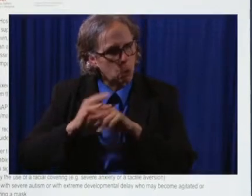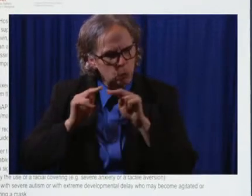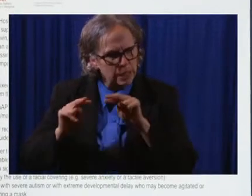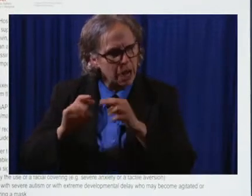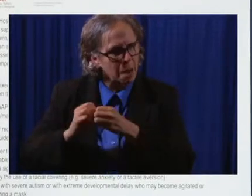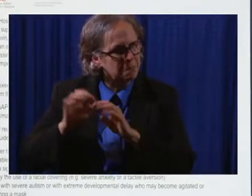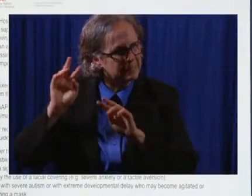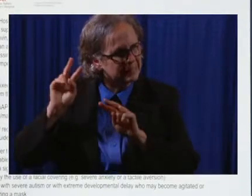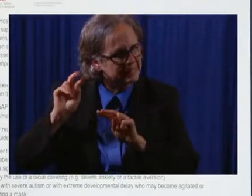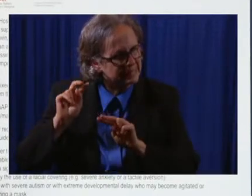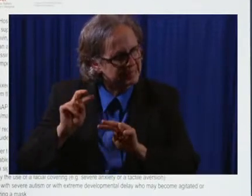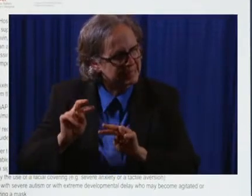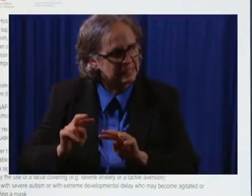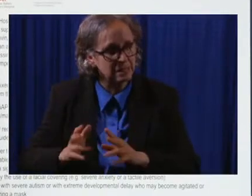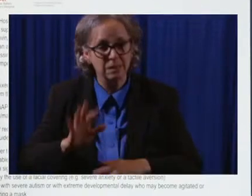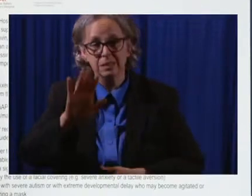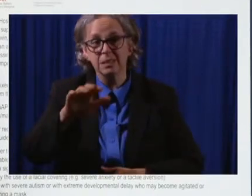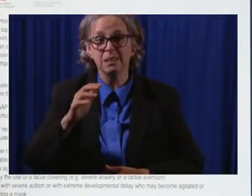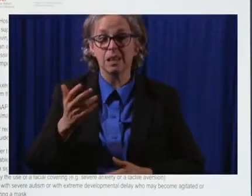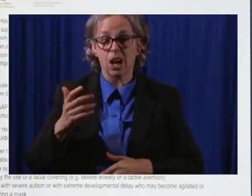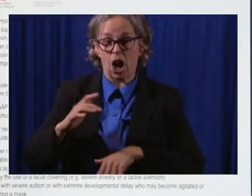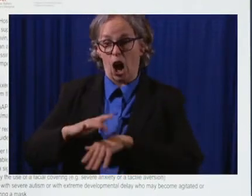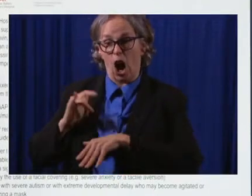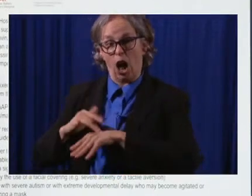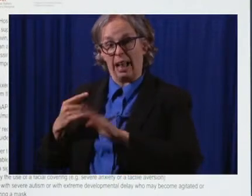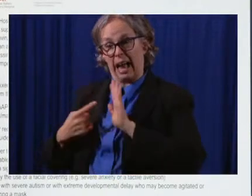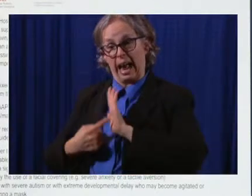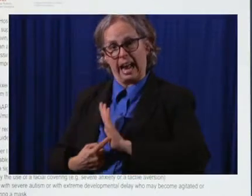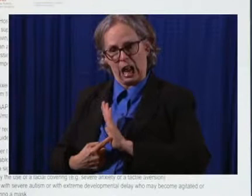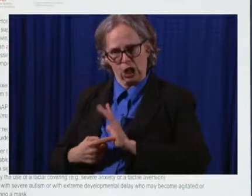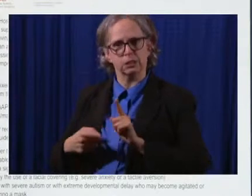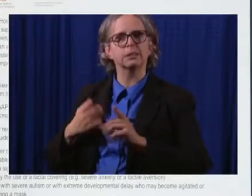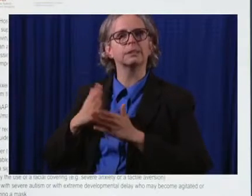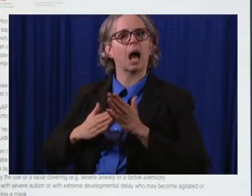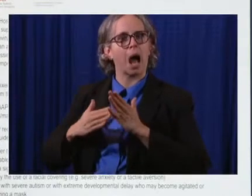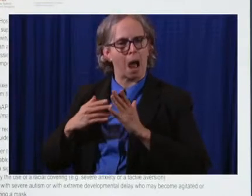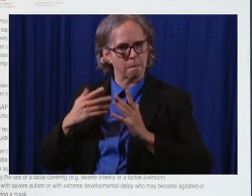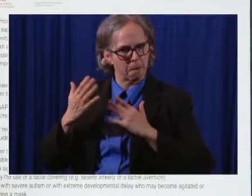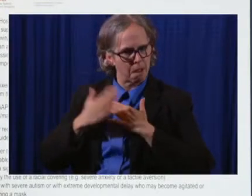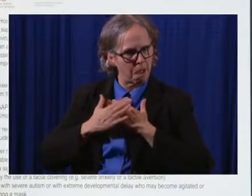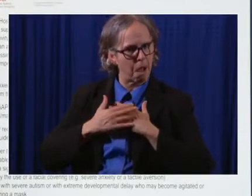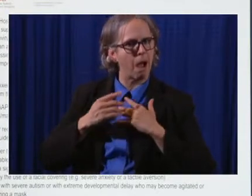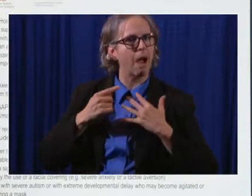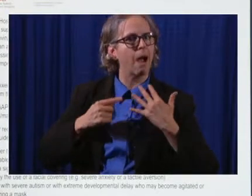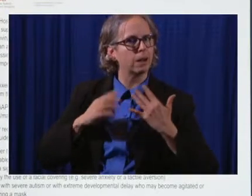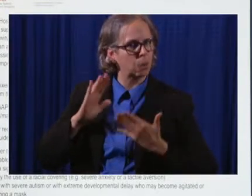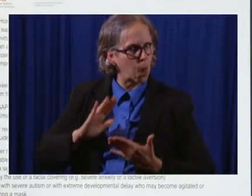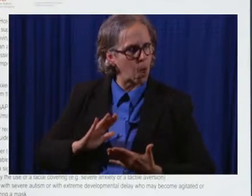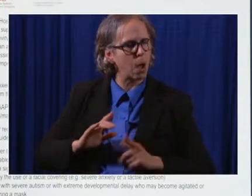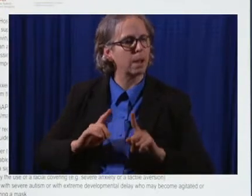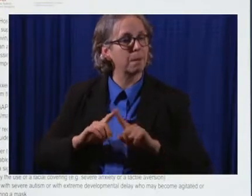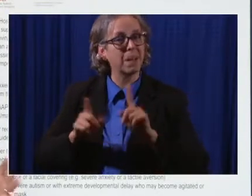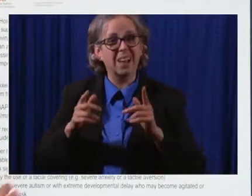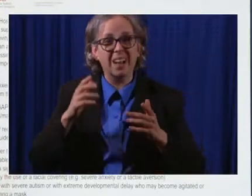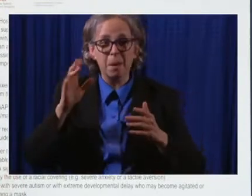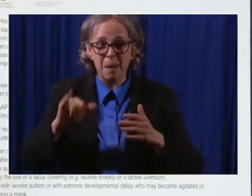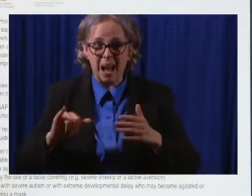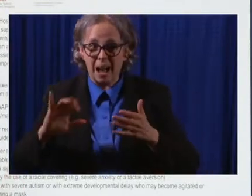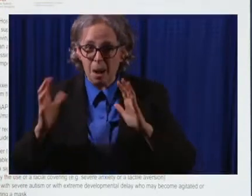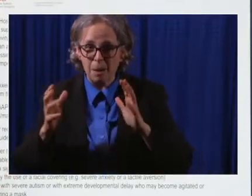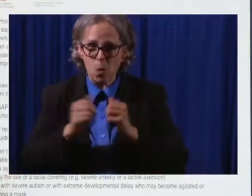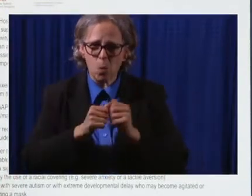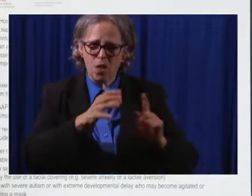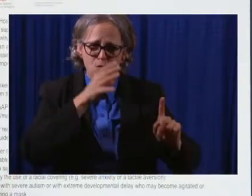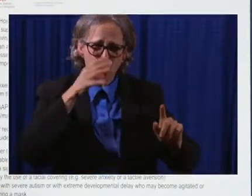early indicators go down. The other side of that is we're seeing spread out into our rural areas. We're seeing spread virtually throughout the state of